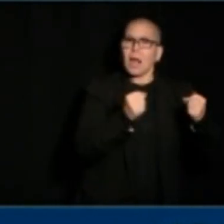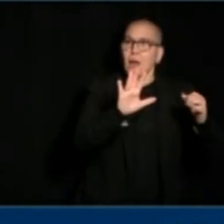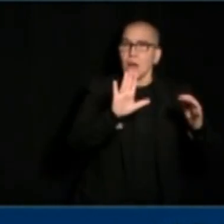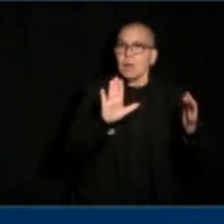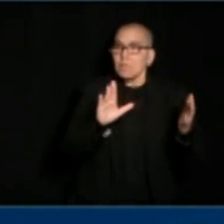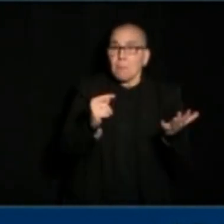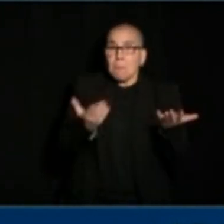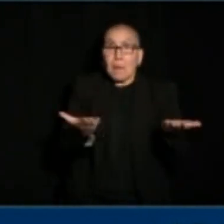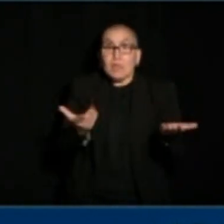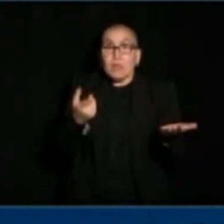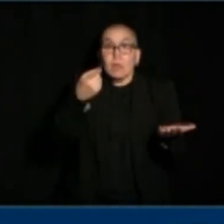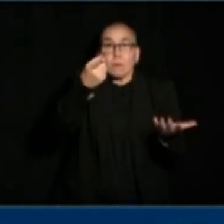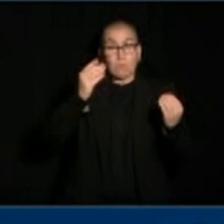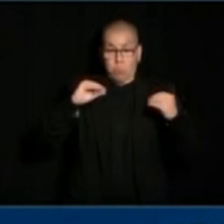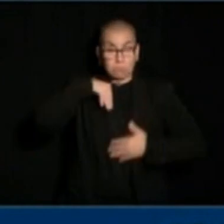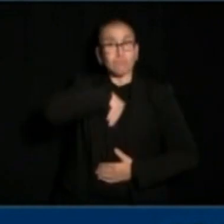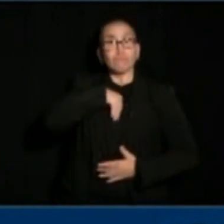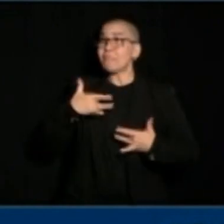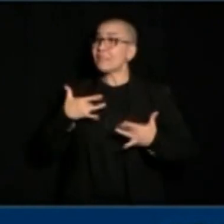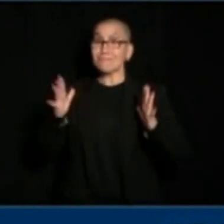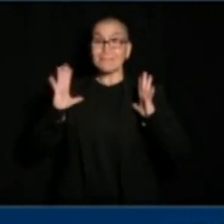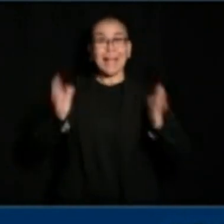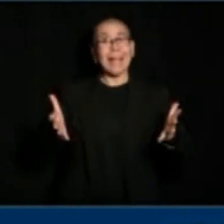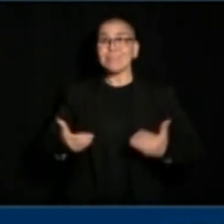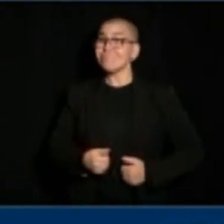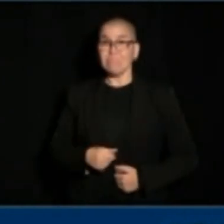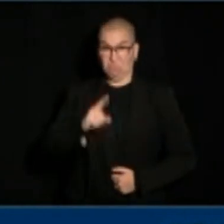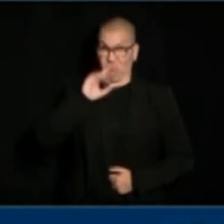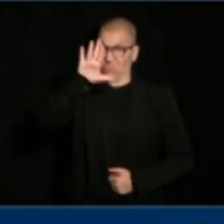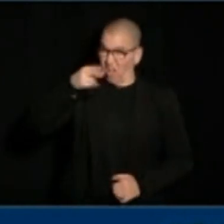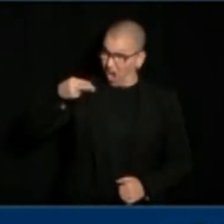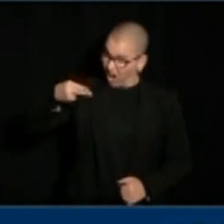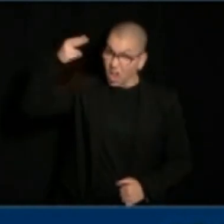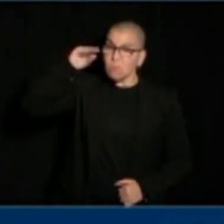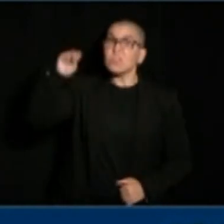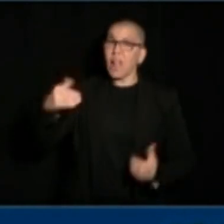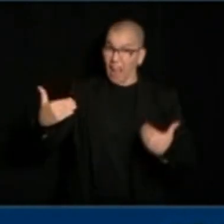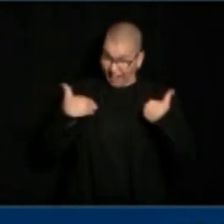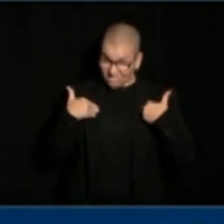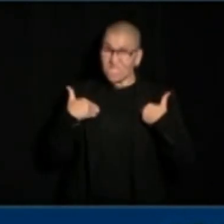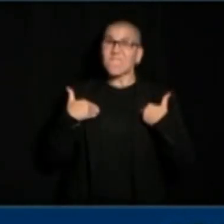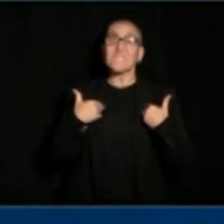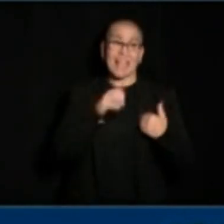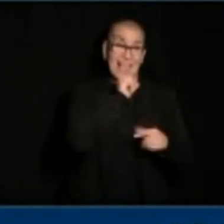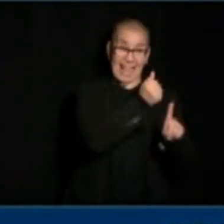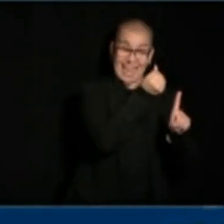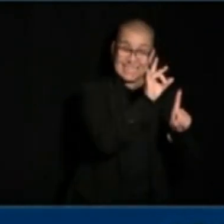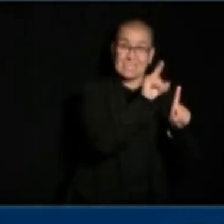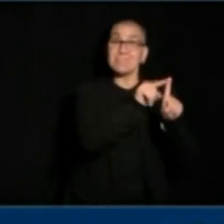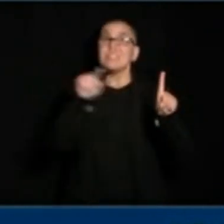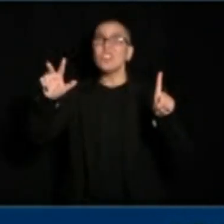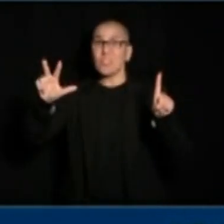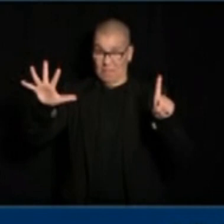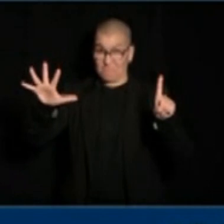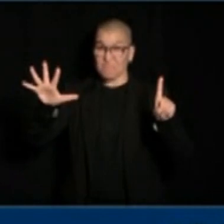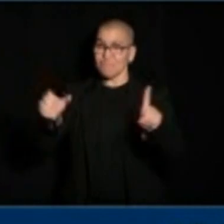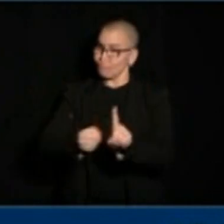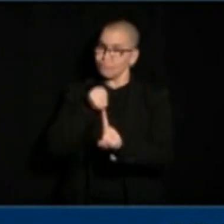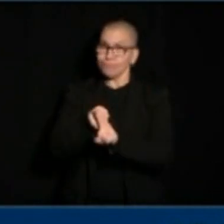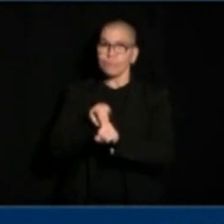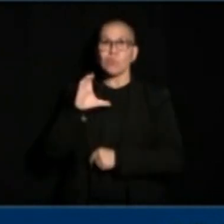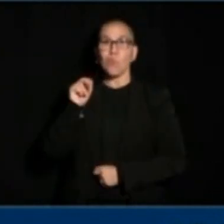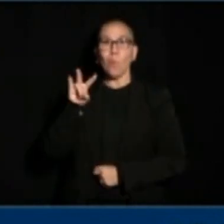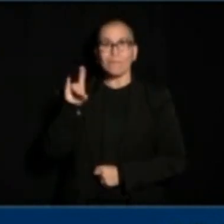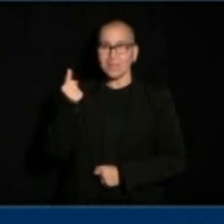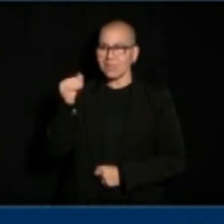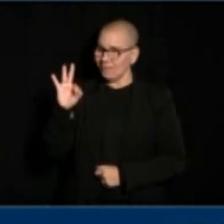asymptomatic, which a large percentage of our 18 to 35-year-olds are, but they are giving it to others. And that other may be a teacher,